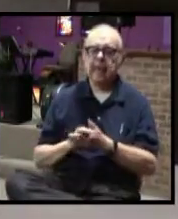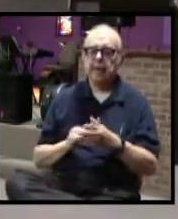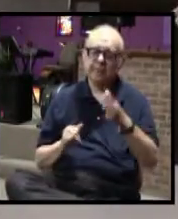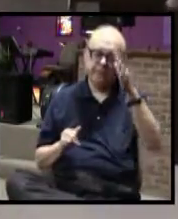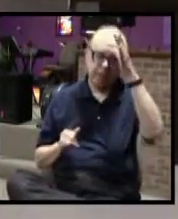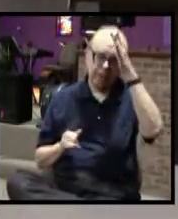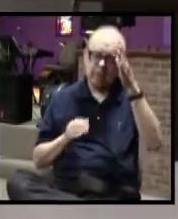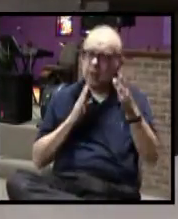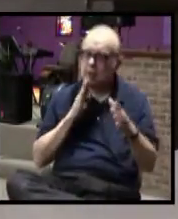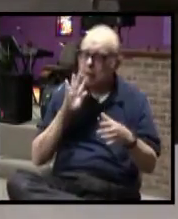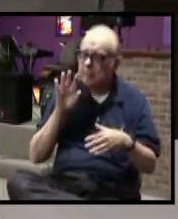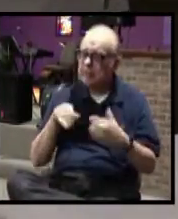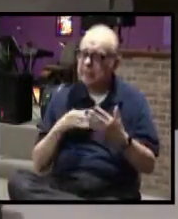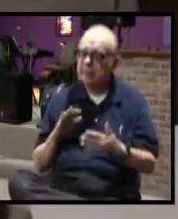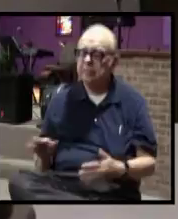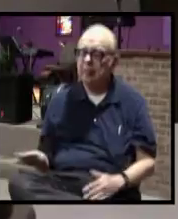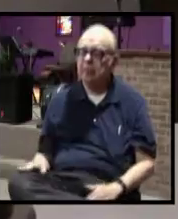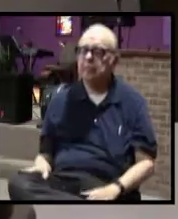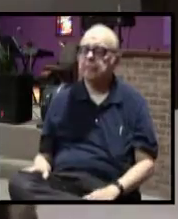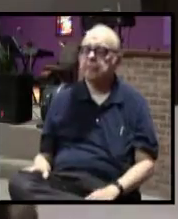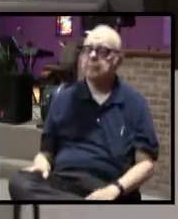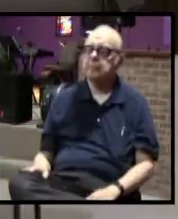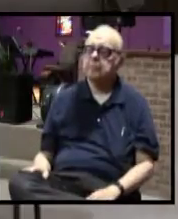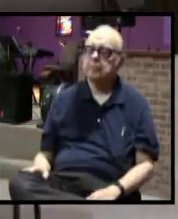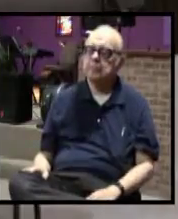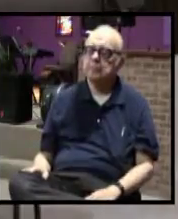That's a father talking about his child.